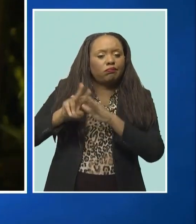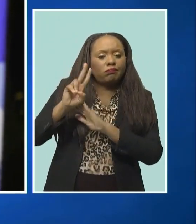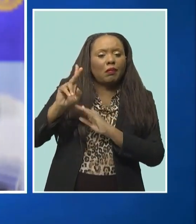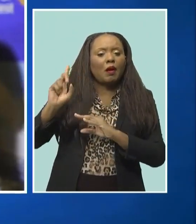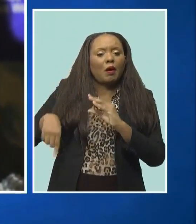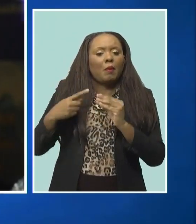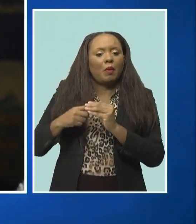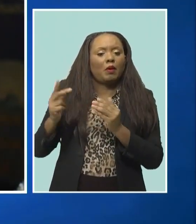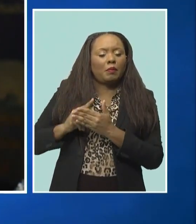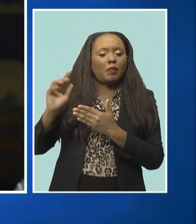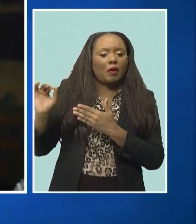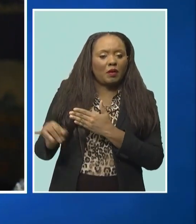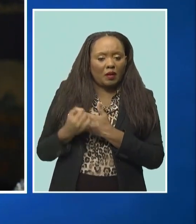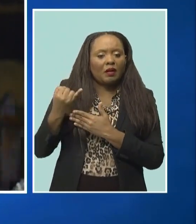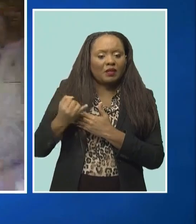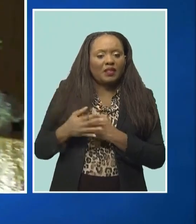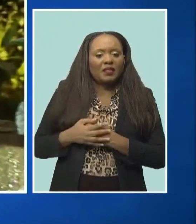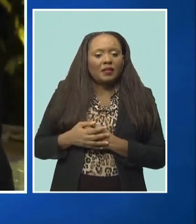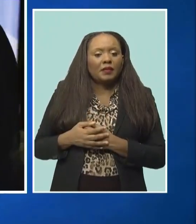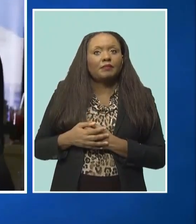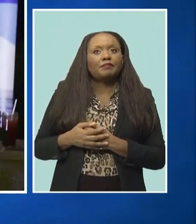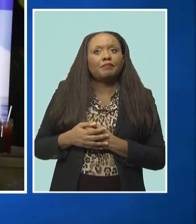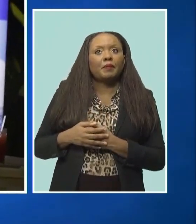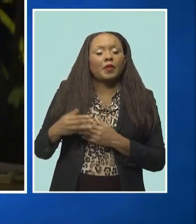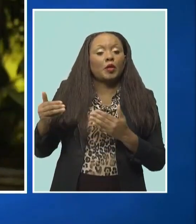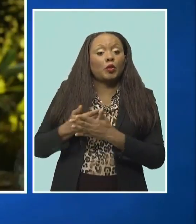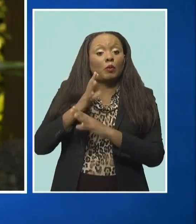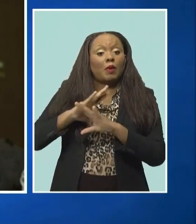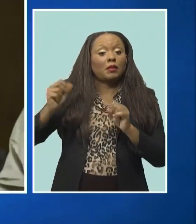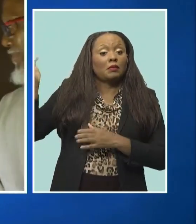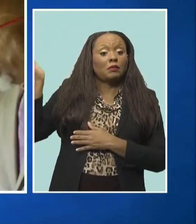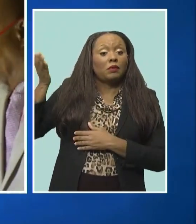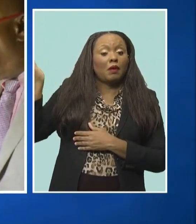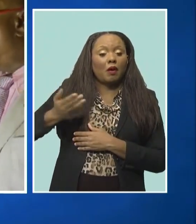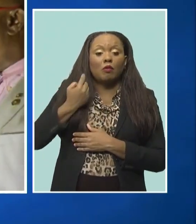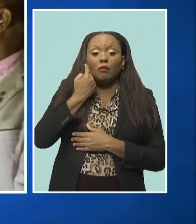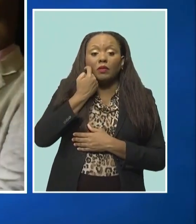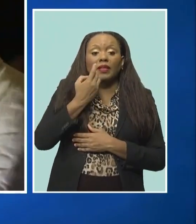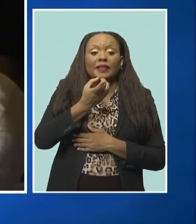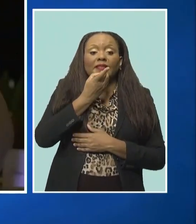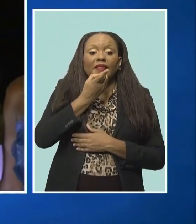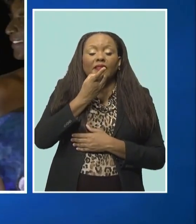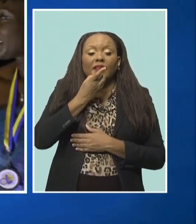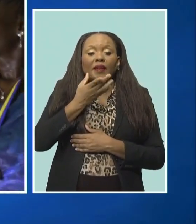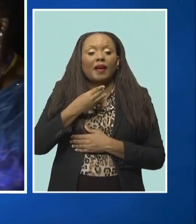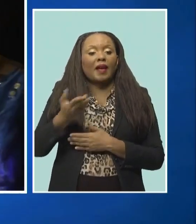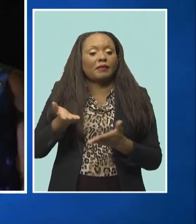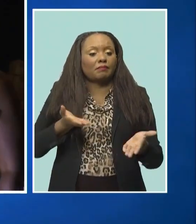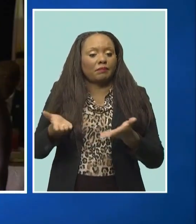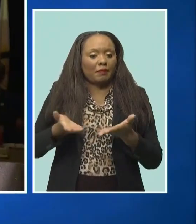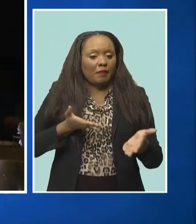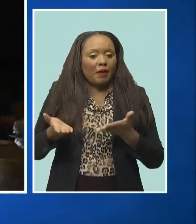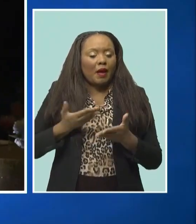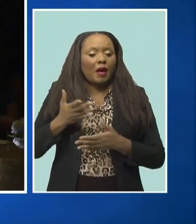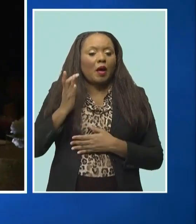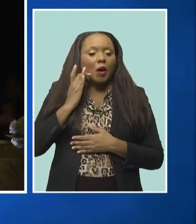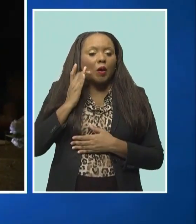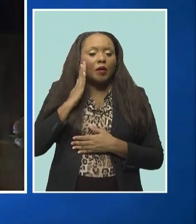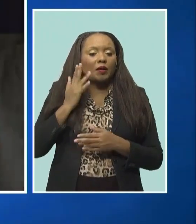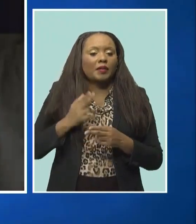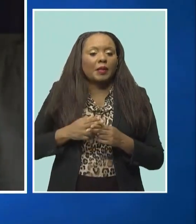half of this year, you will see, for instance, that they will add more supplies of sweet potatoes coming out, and certainly they will be